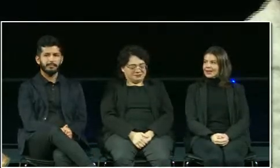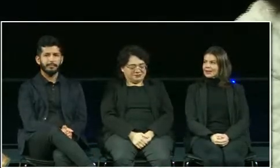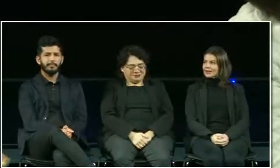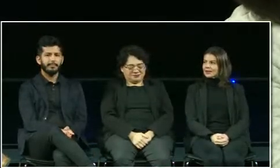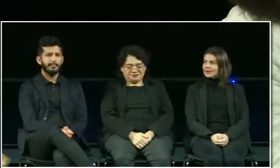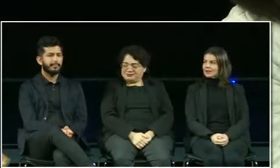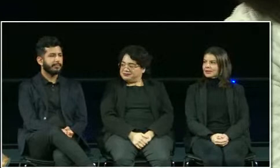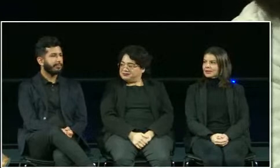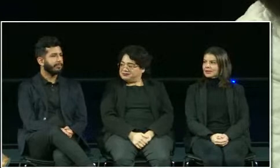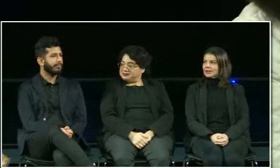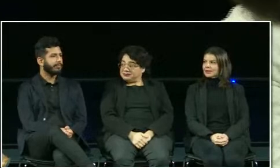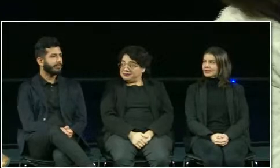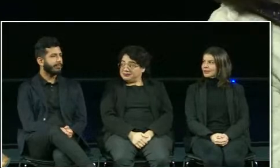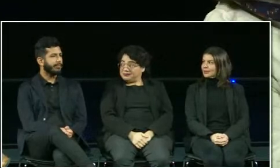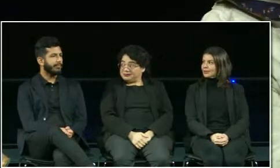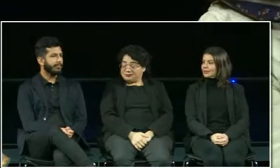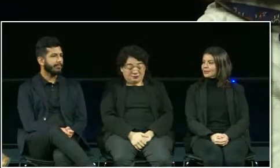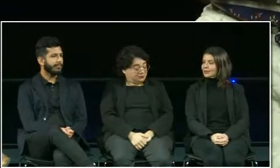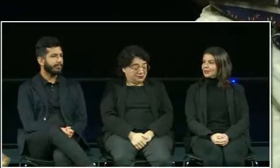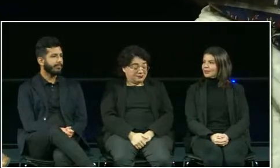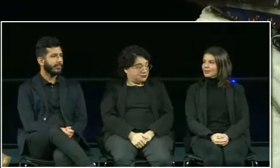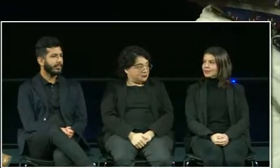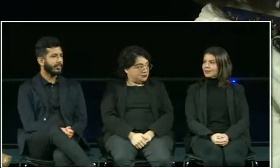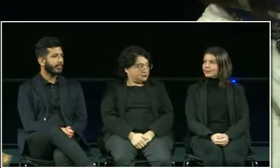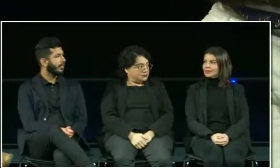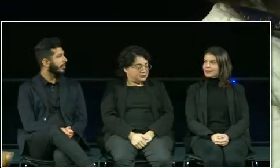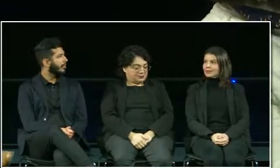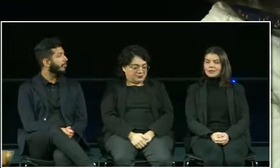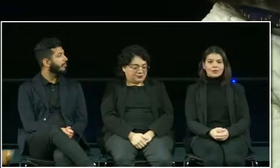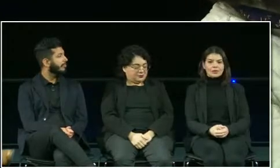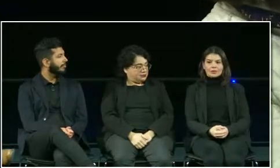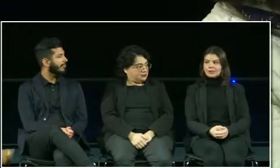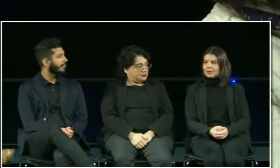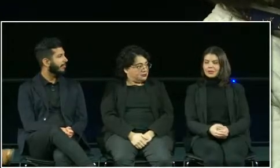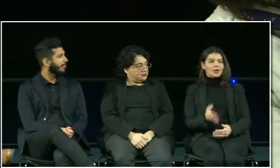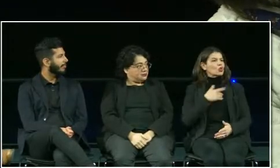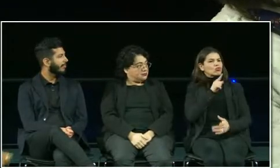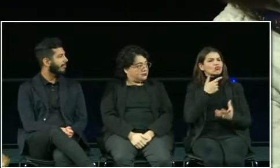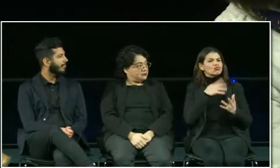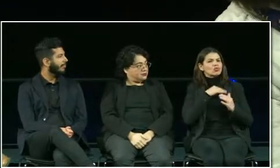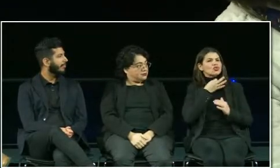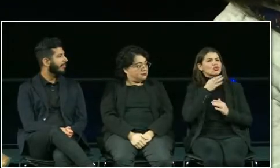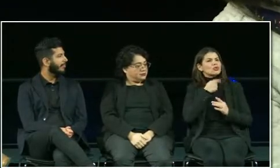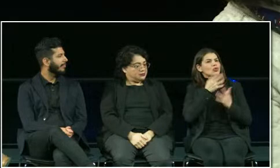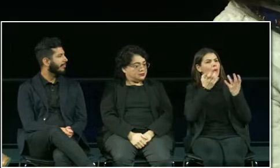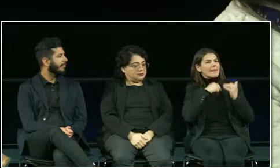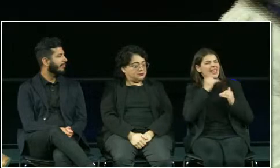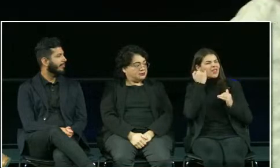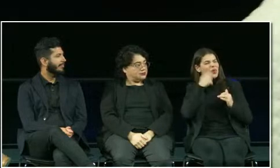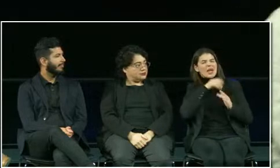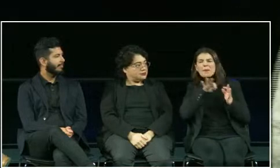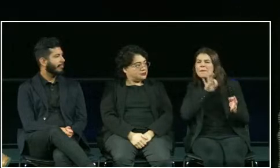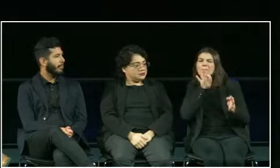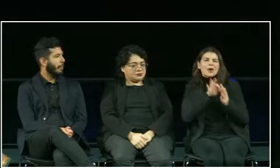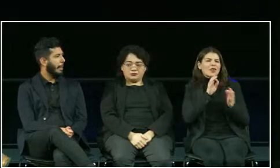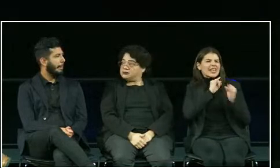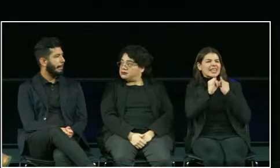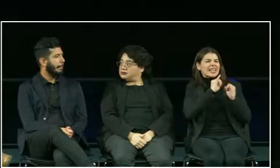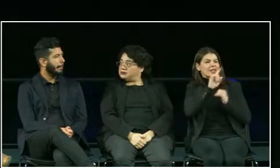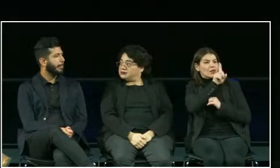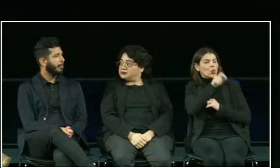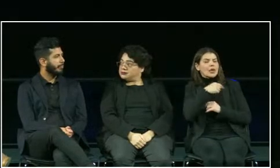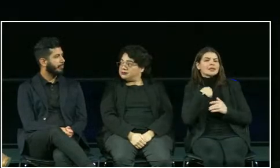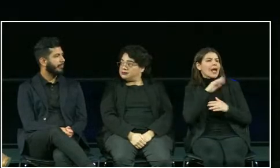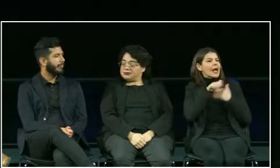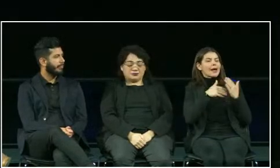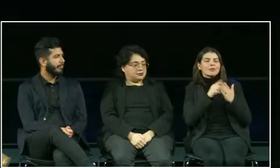And now let's bring it back. What were you hoping I'd ask? What would you like to say if you had a perfect interview question? Because let's face it,